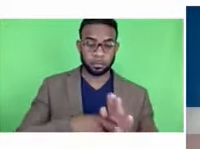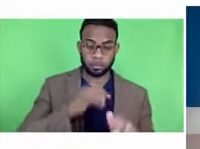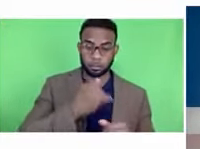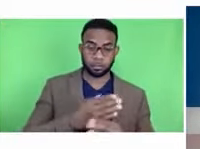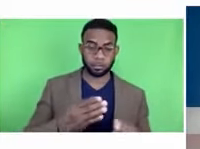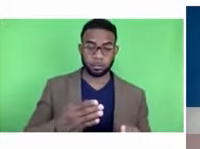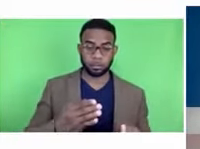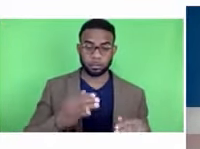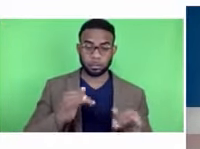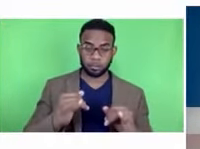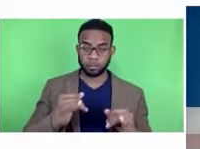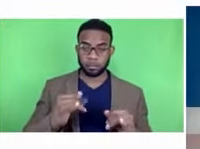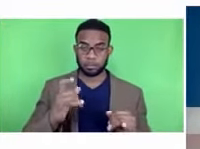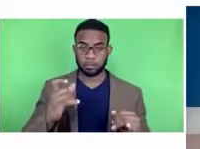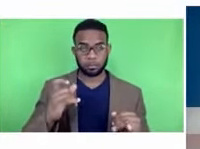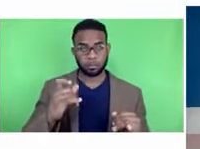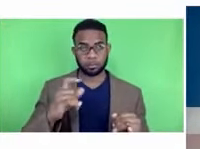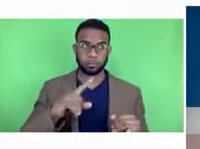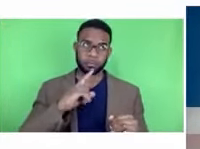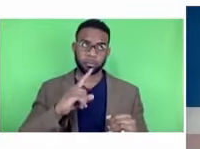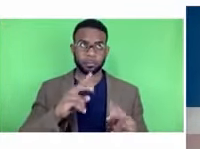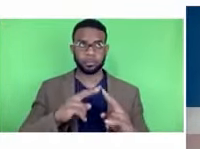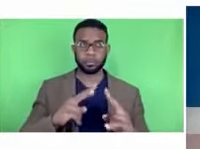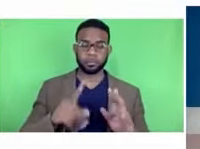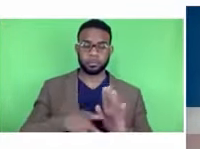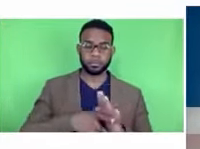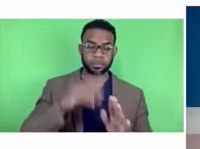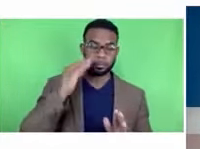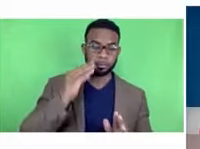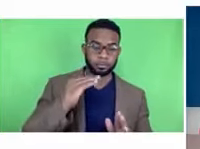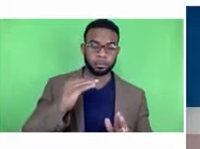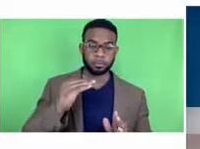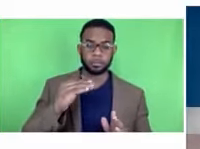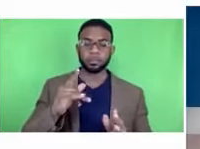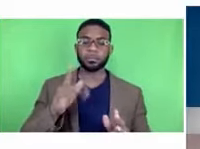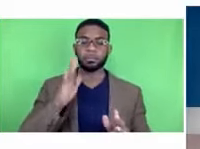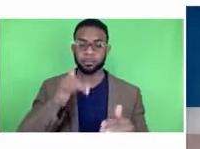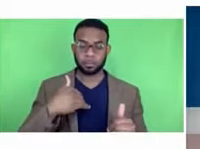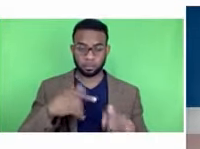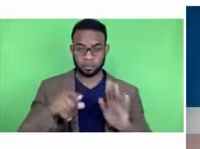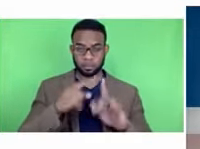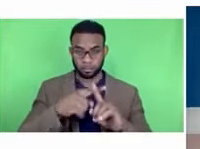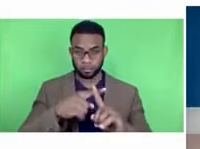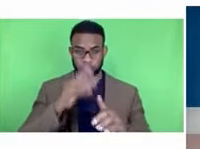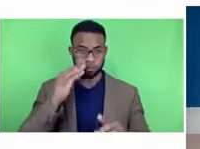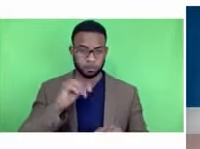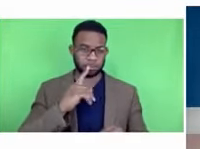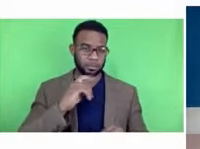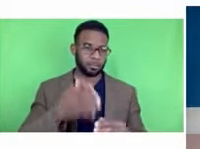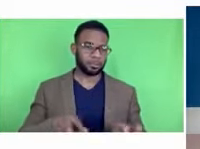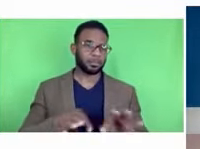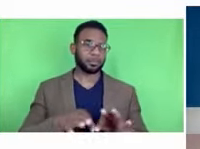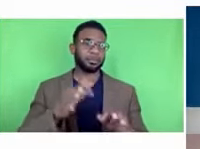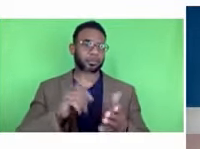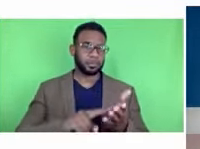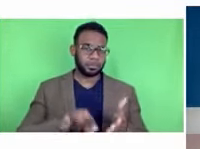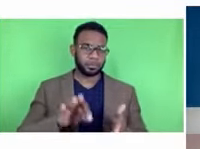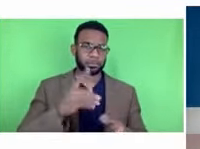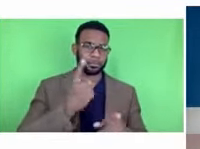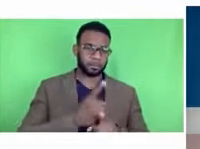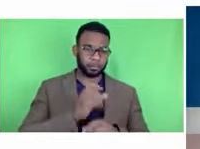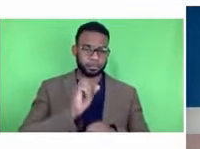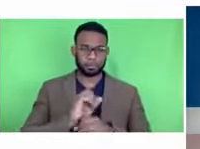interview is going to come out to be a very negative experience. You will have positive experiences. It's just a matter of finding the right